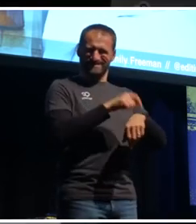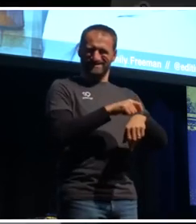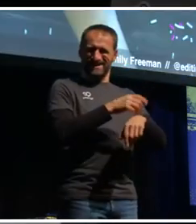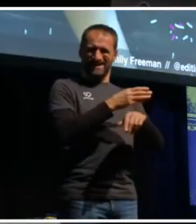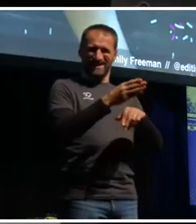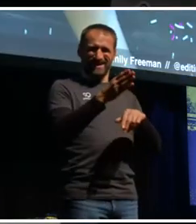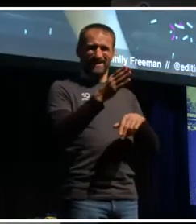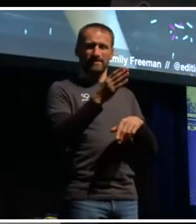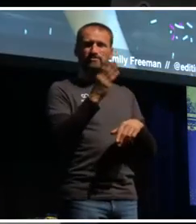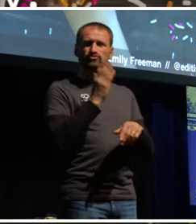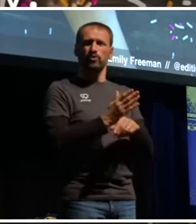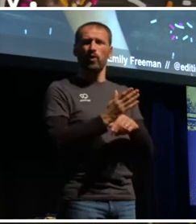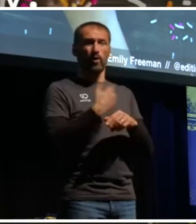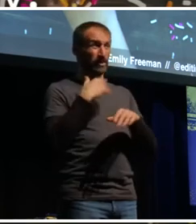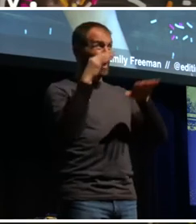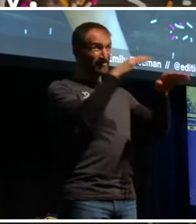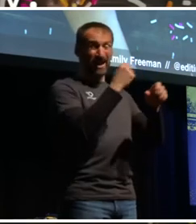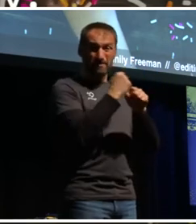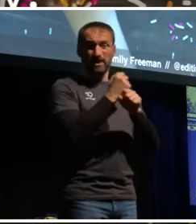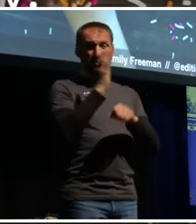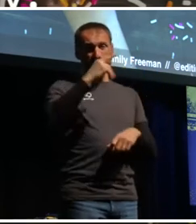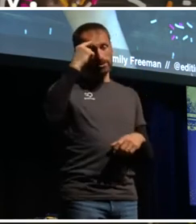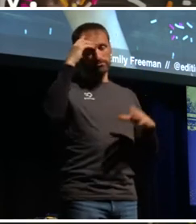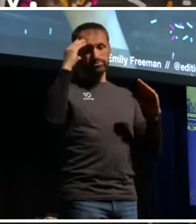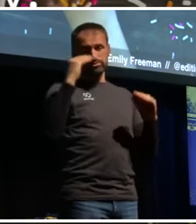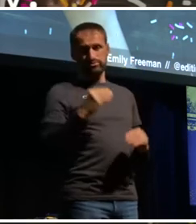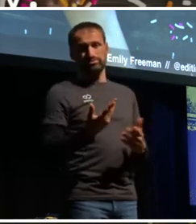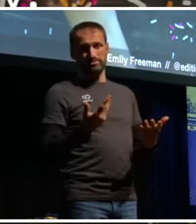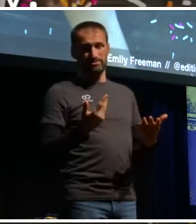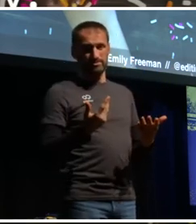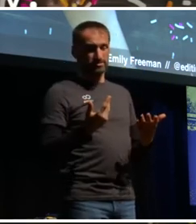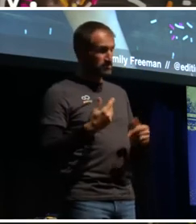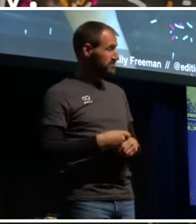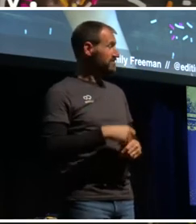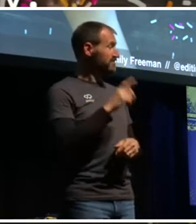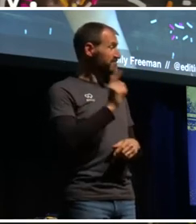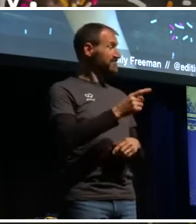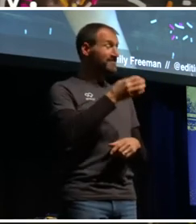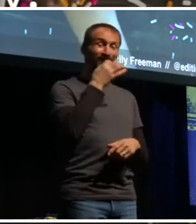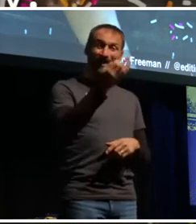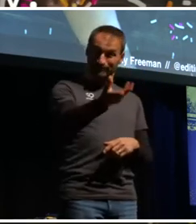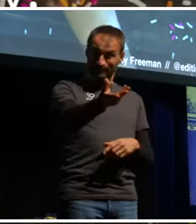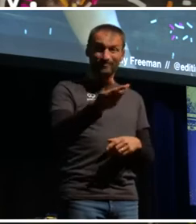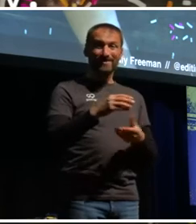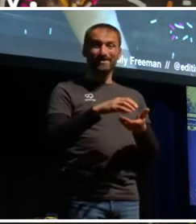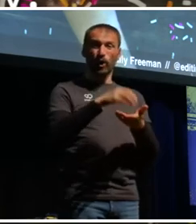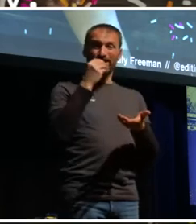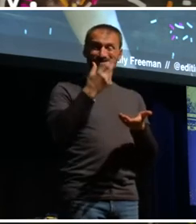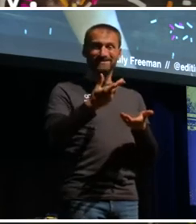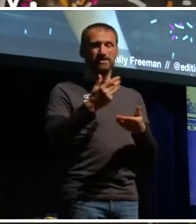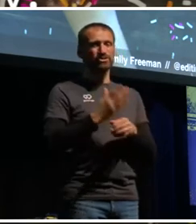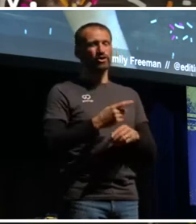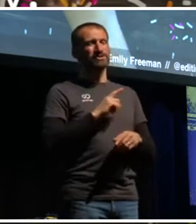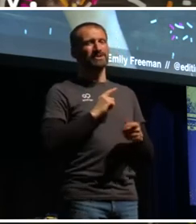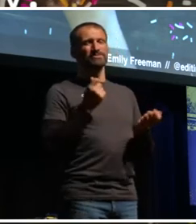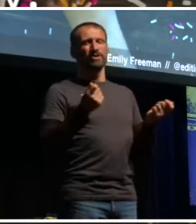problems. So when Bob shows up to the office with donuts, your self-control has already taken a beating. How much